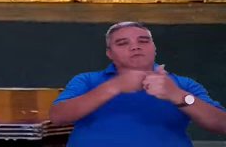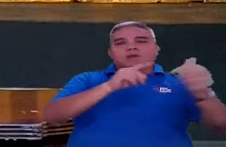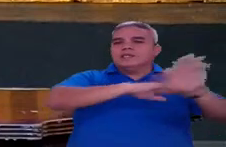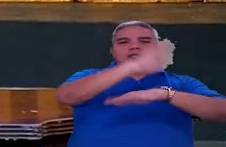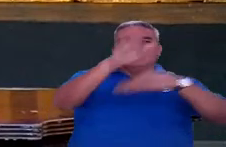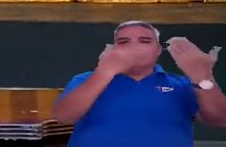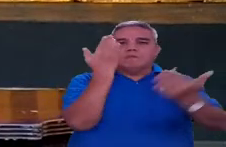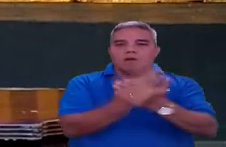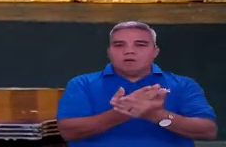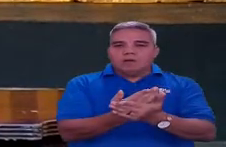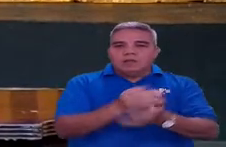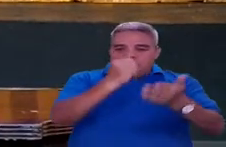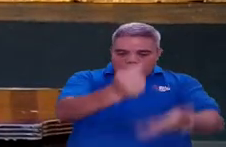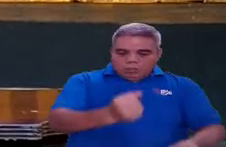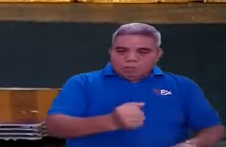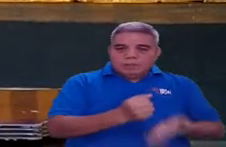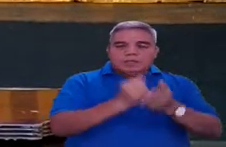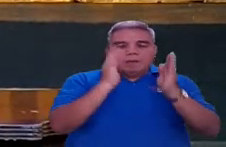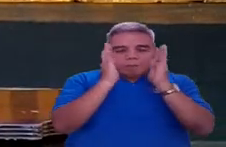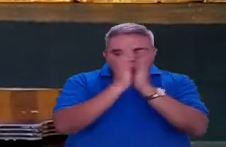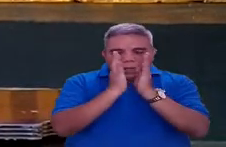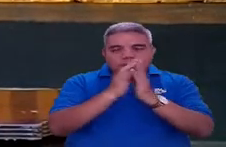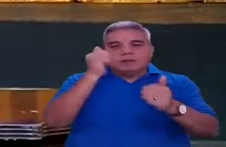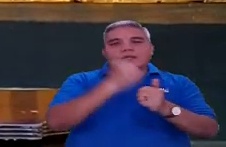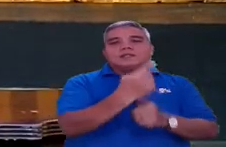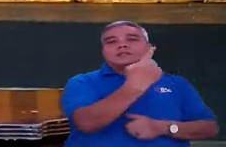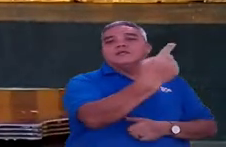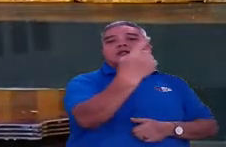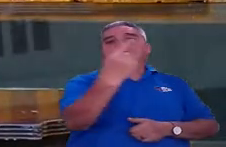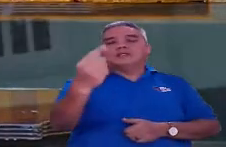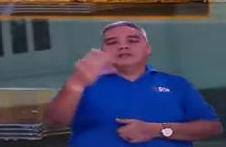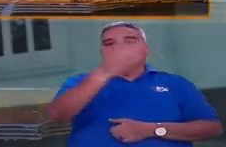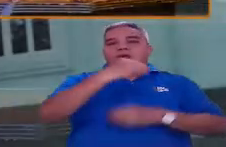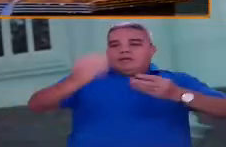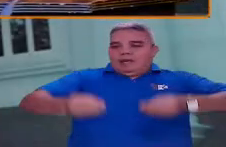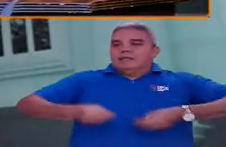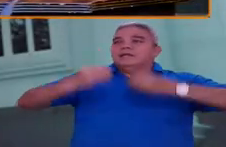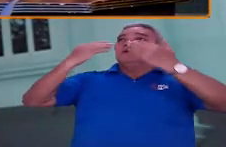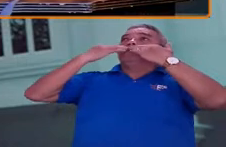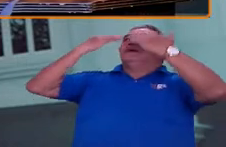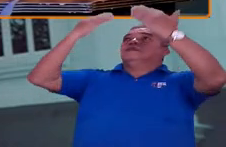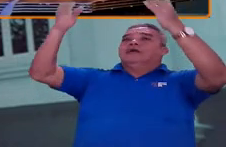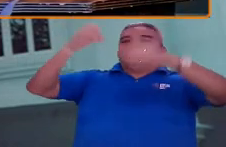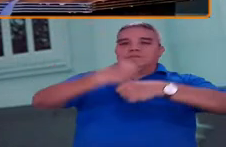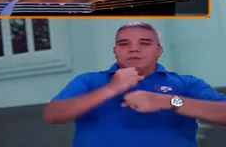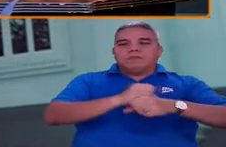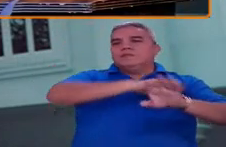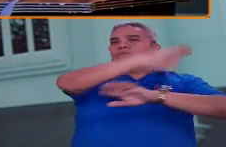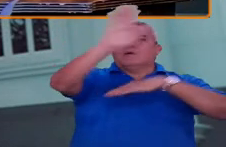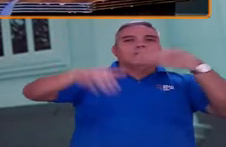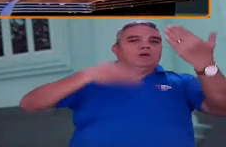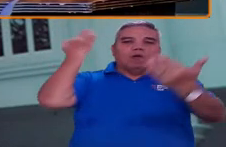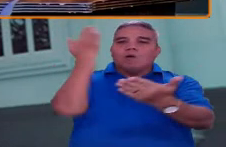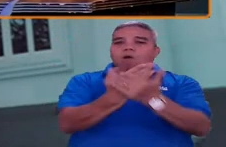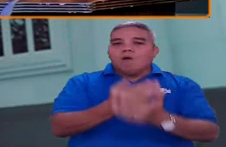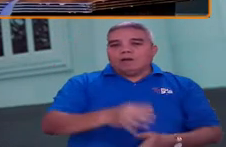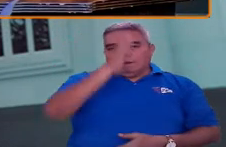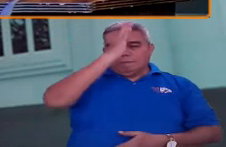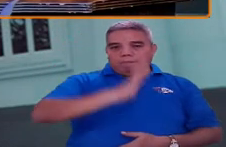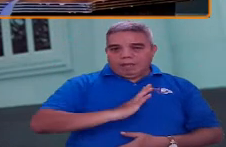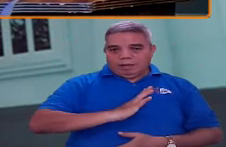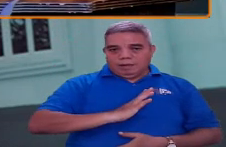of all, supplications, prayers, intercessions, and giving of thanks be made for all